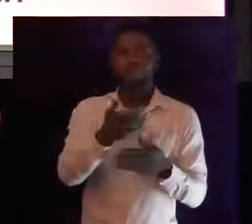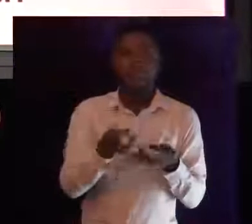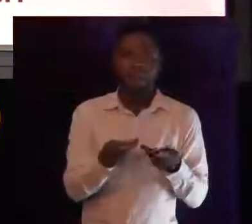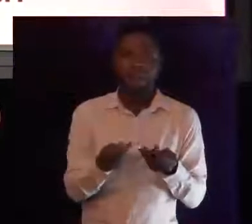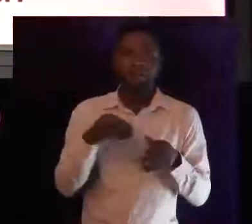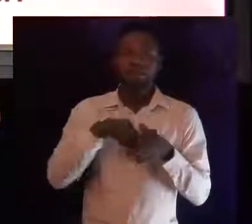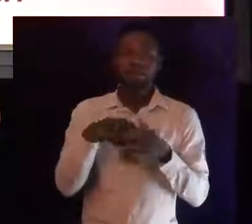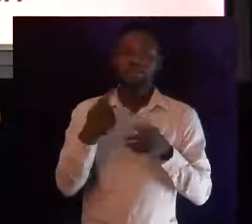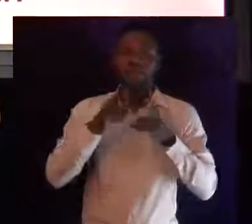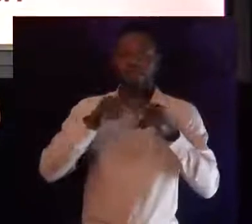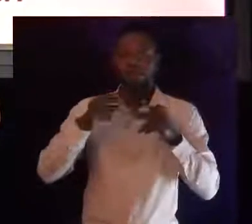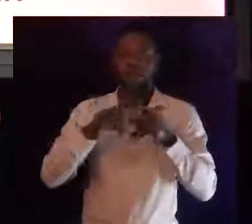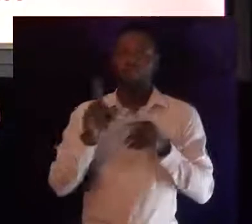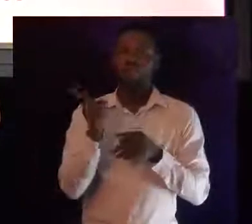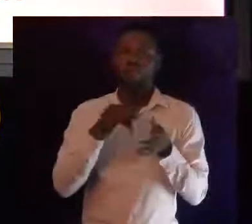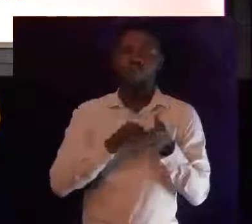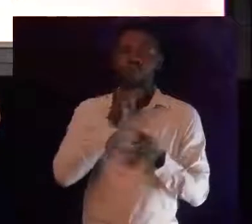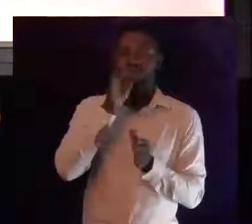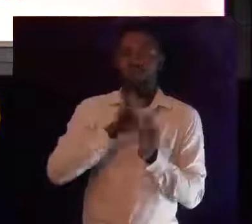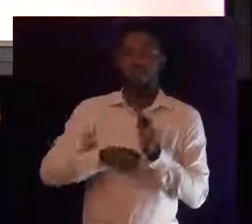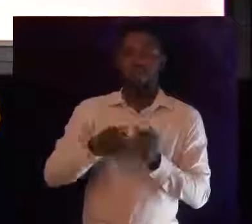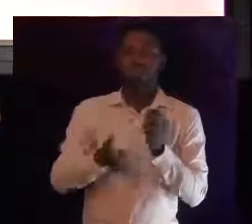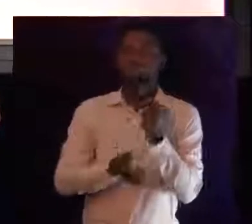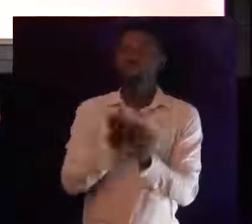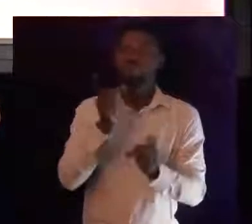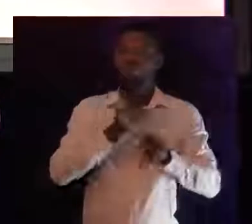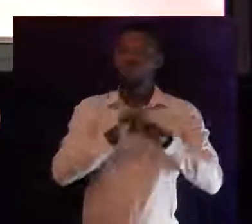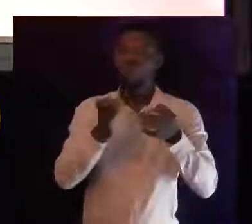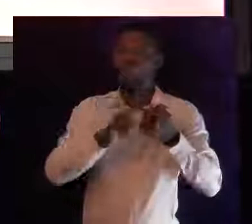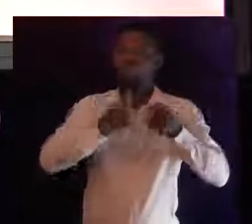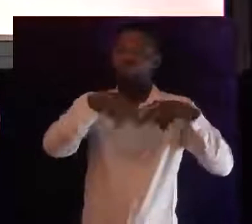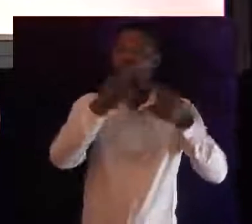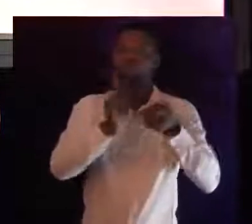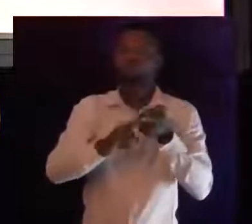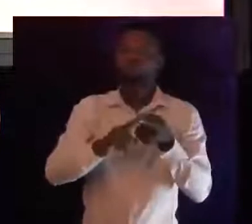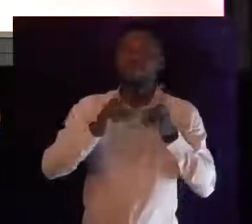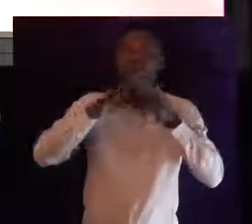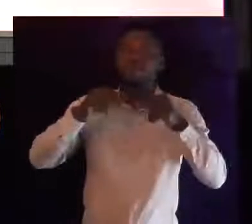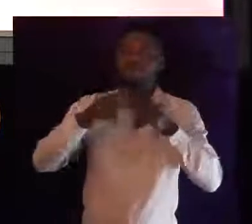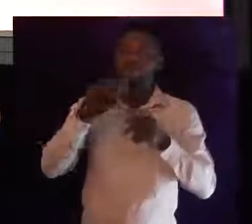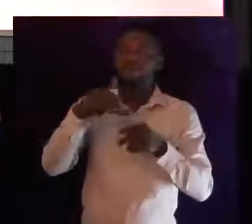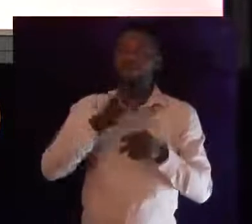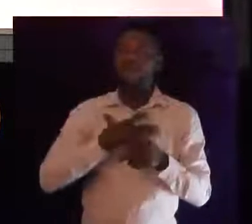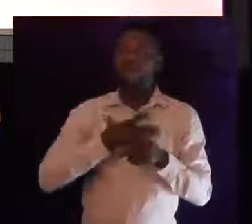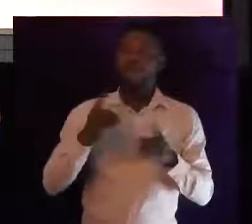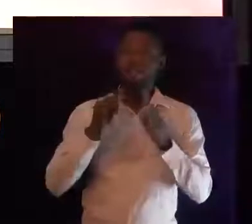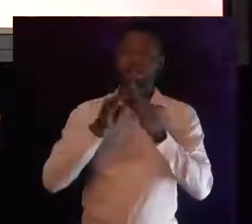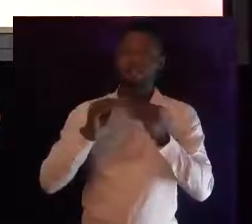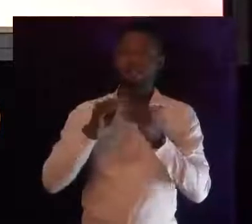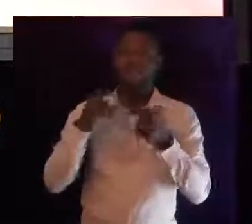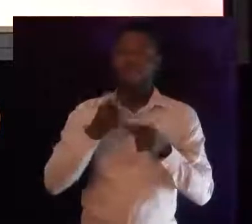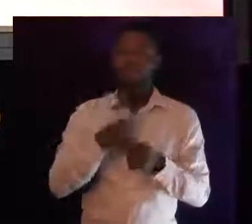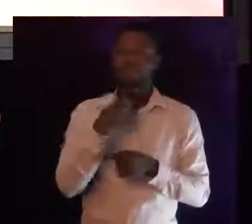areas where it is cheaper. Most people do not want to go to rural areas. They prefer the urban